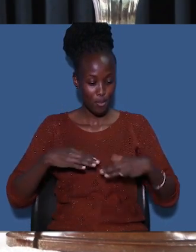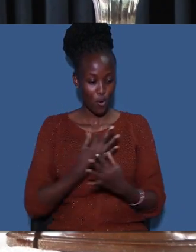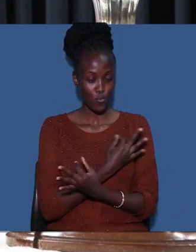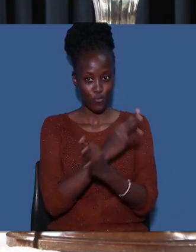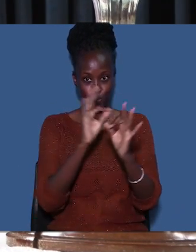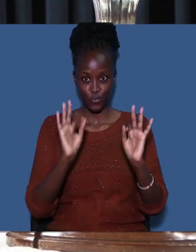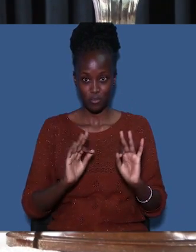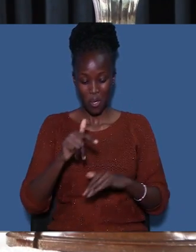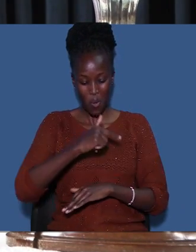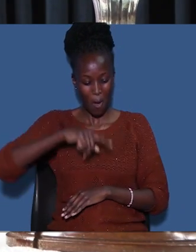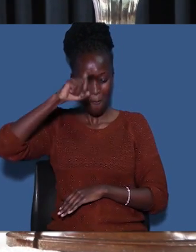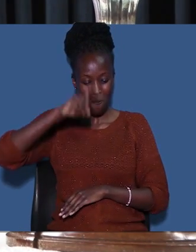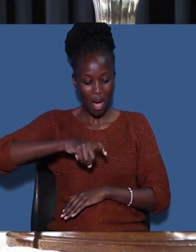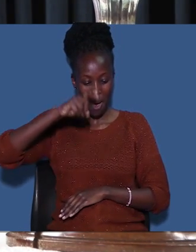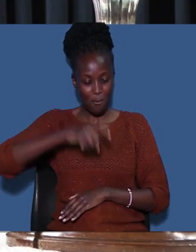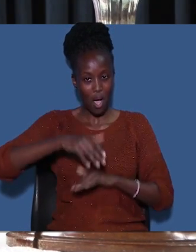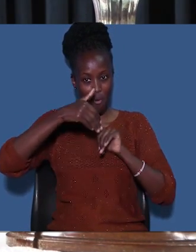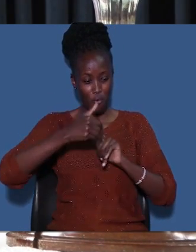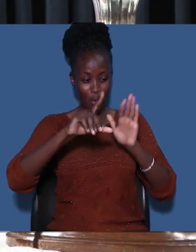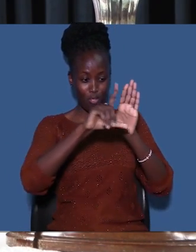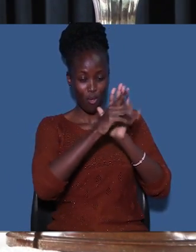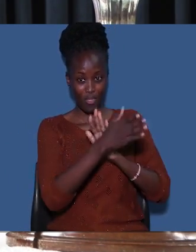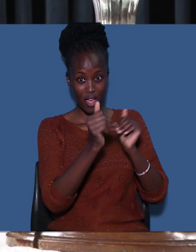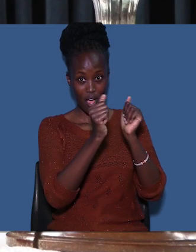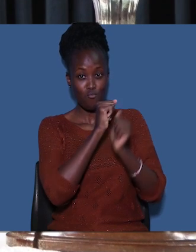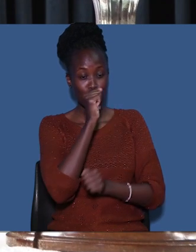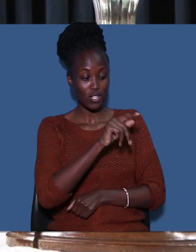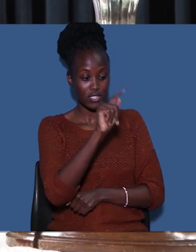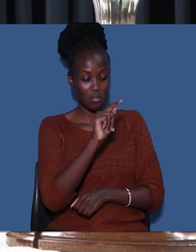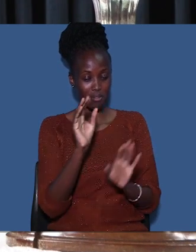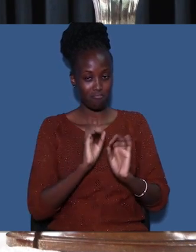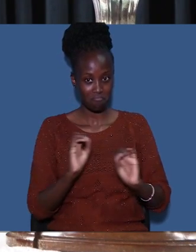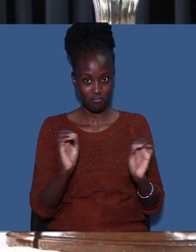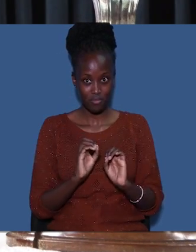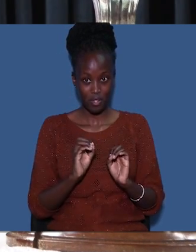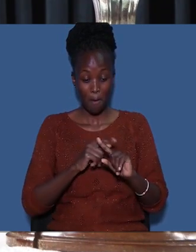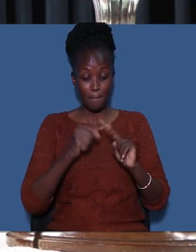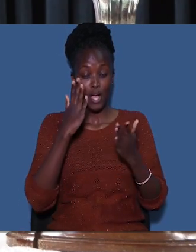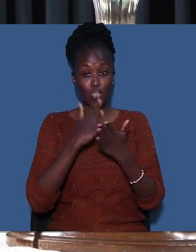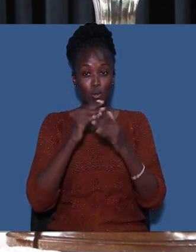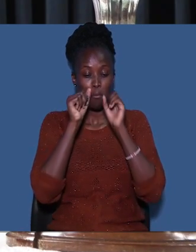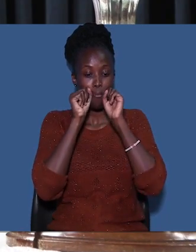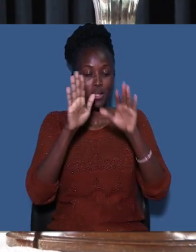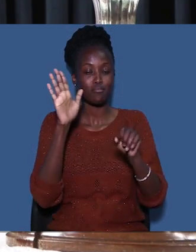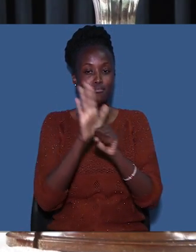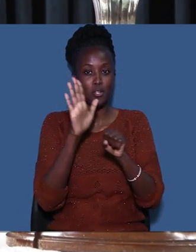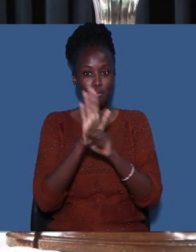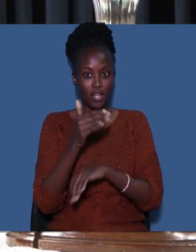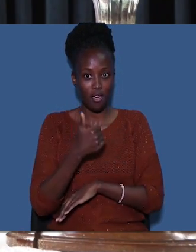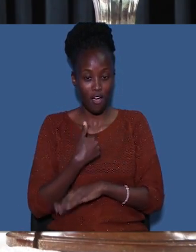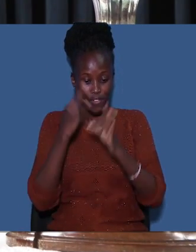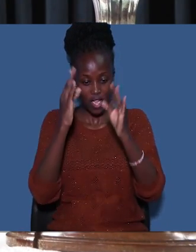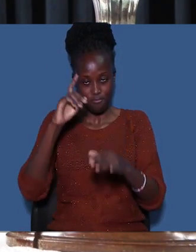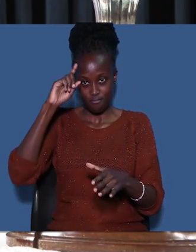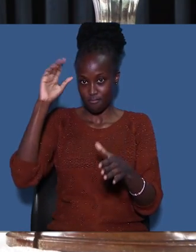laws found in the Old Testament. Numerous blessings are enjoyed by those who believe and are reconciled back